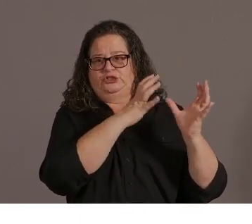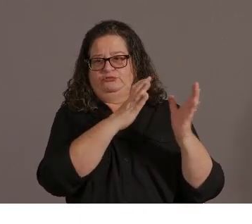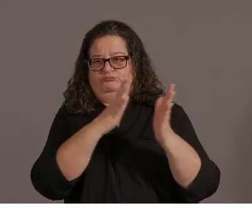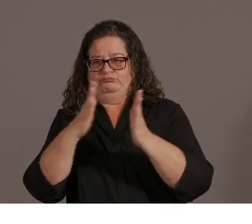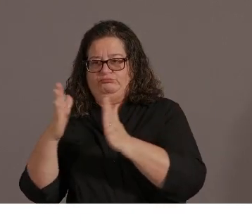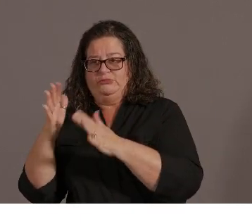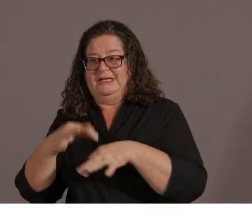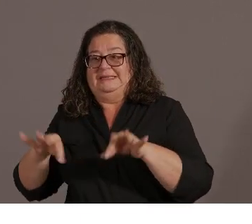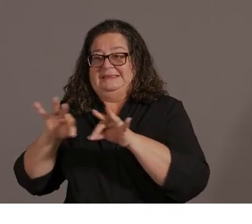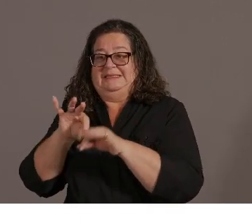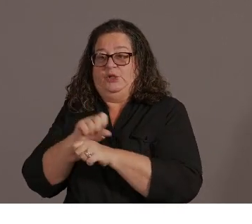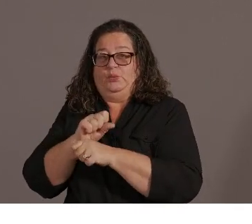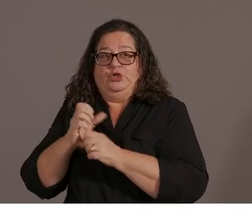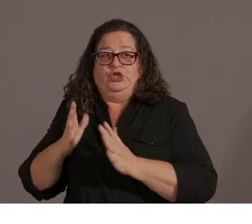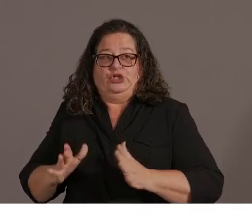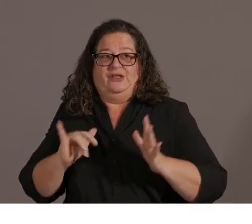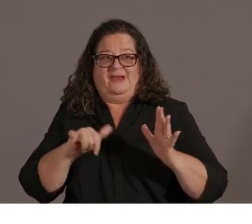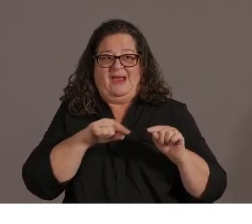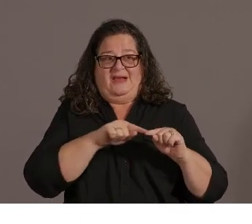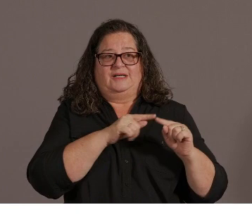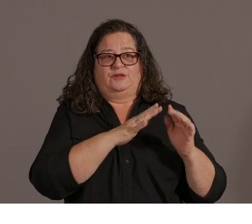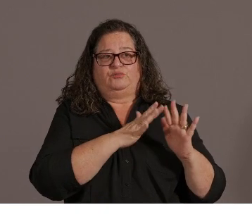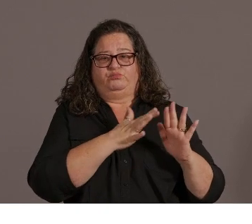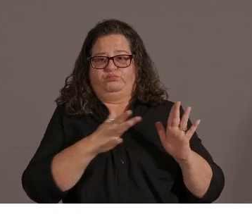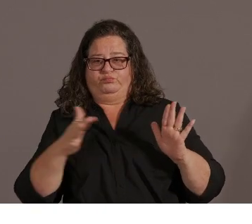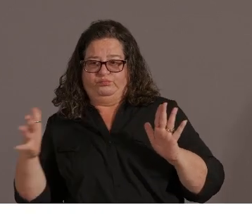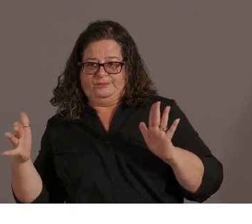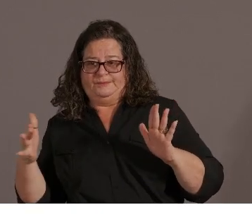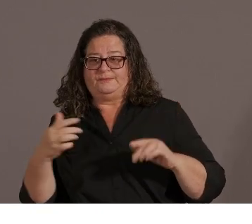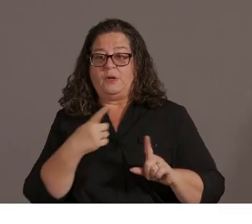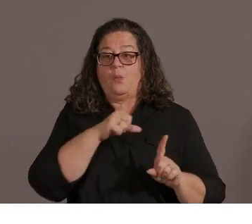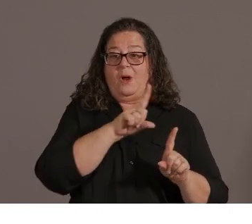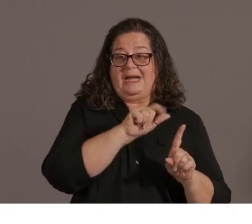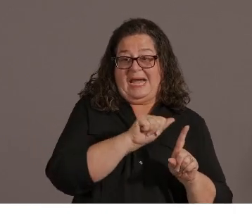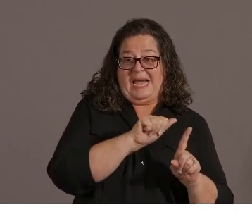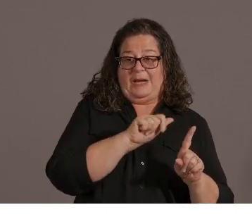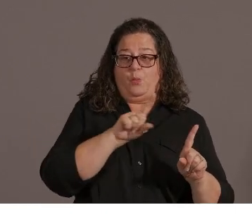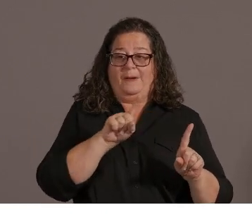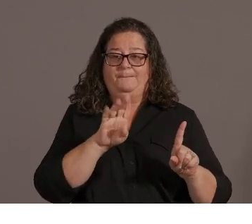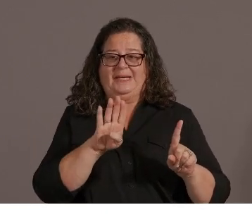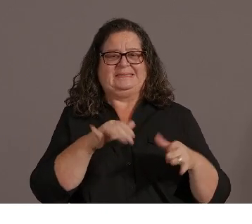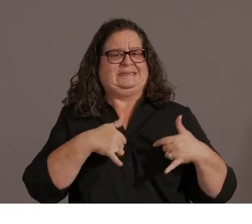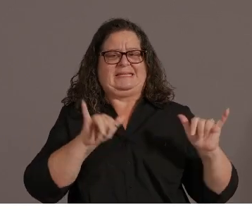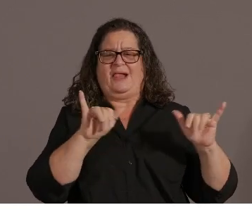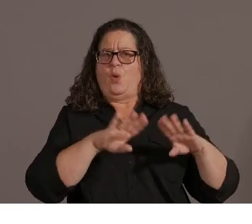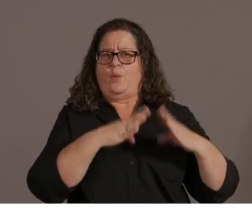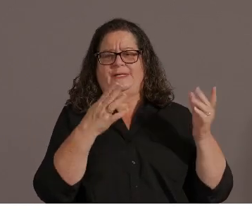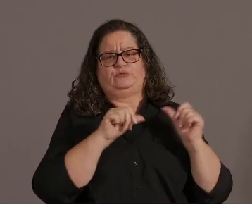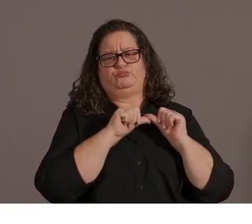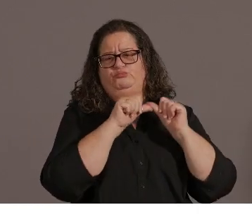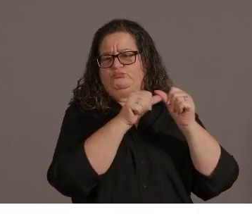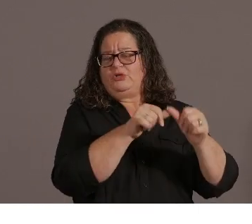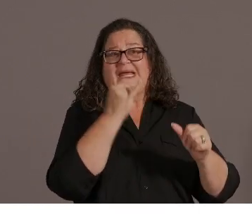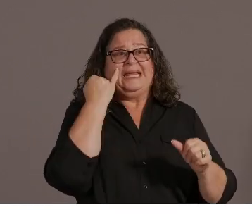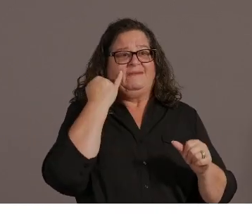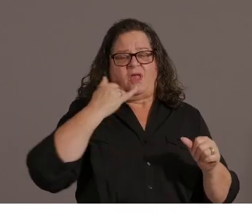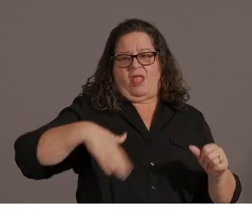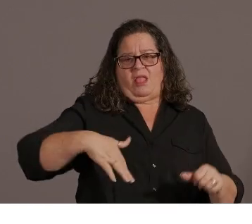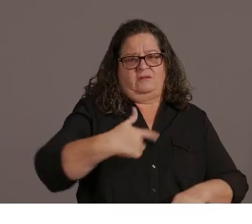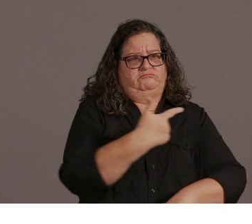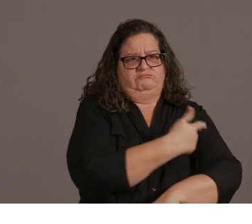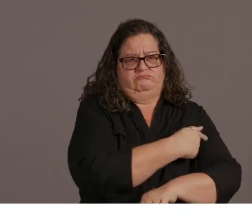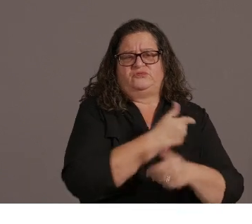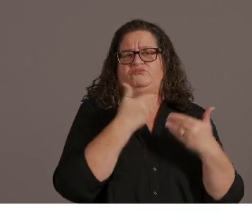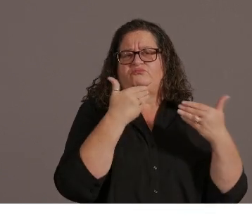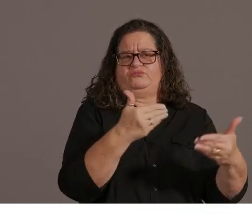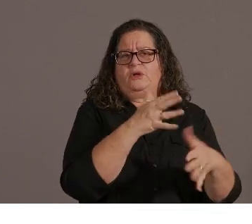1A and our prioritized 1B groups always remain prioritized. So even if an individual who was in